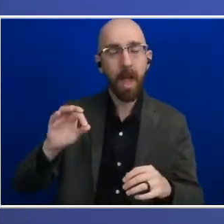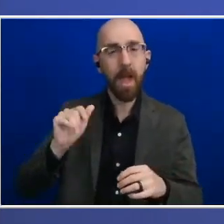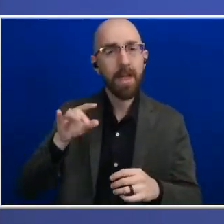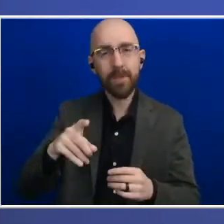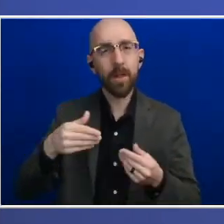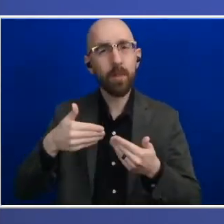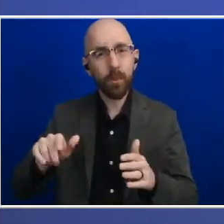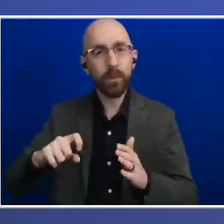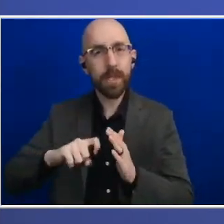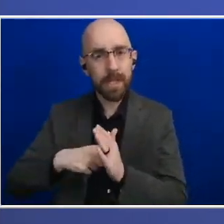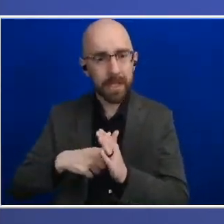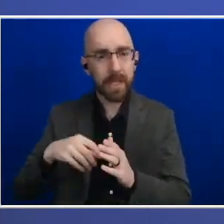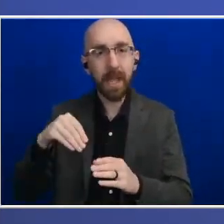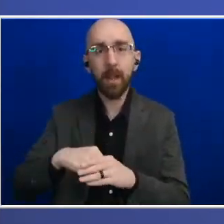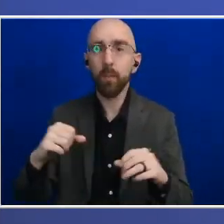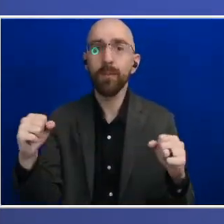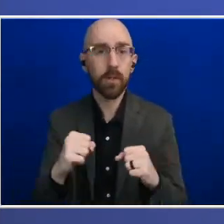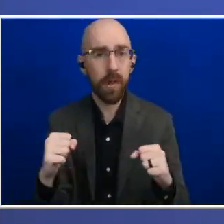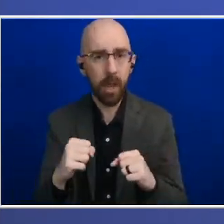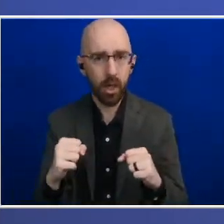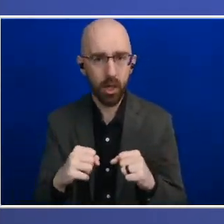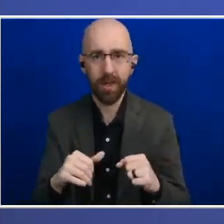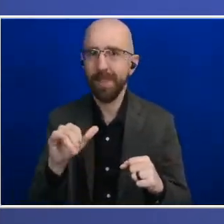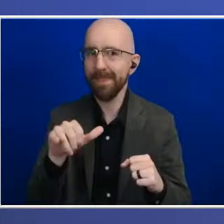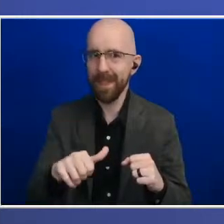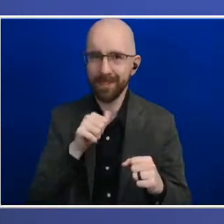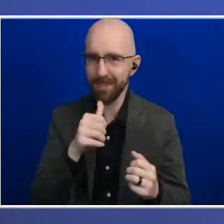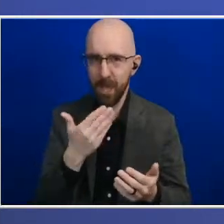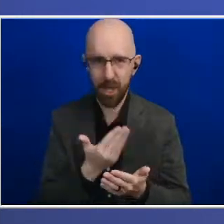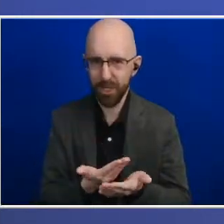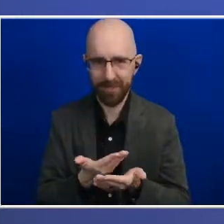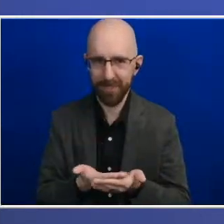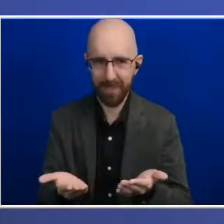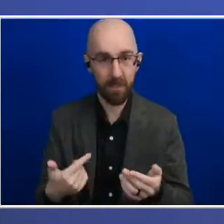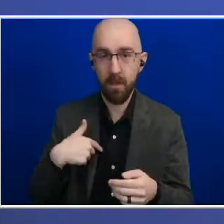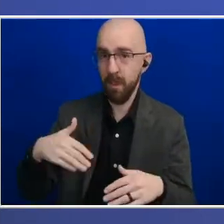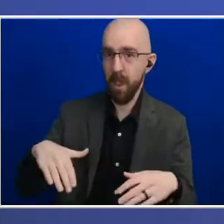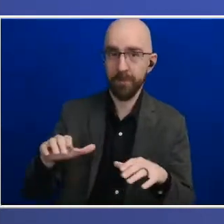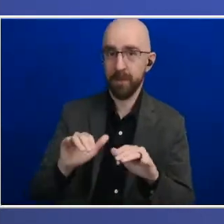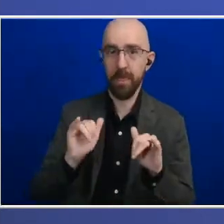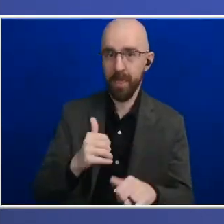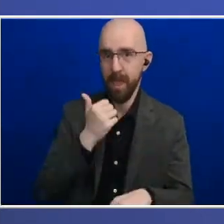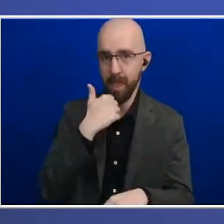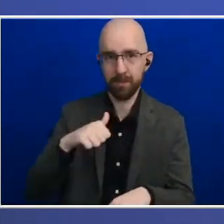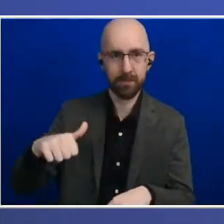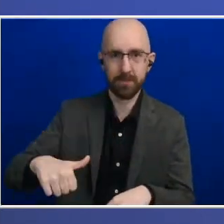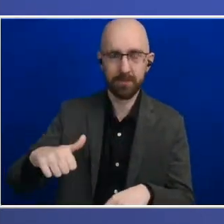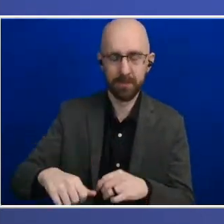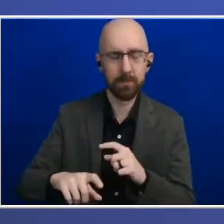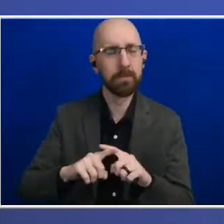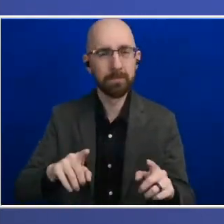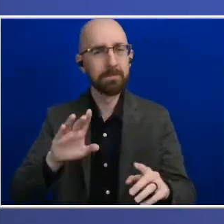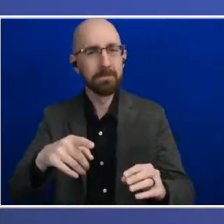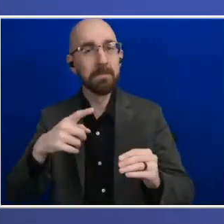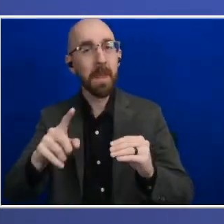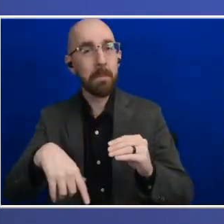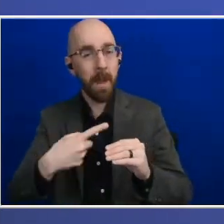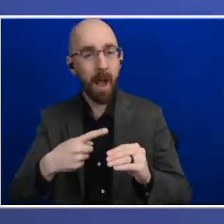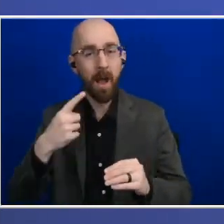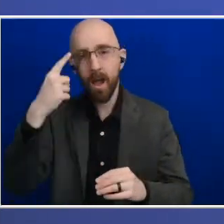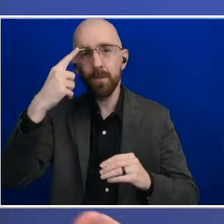they're in the refrigerator, that's not a good thing. I haven't done that yet. But it's about processing speed.